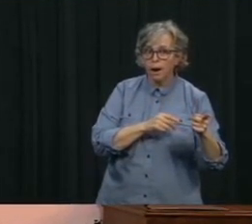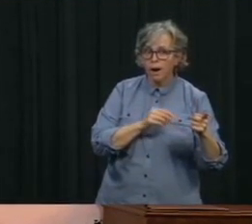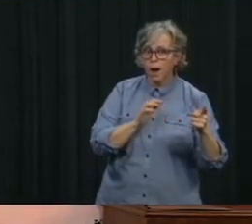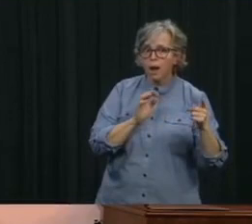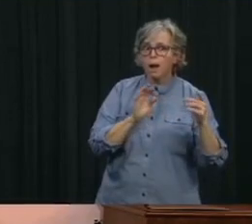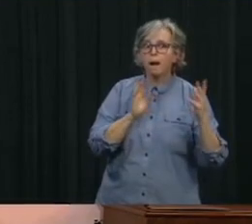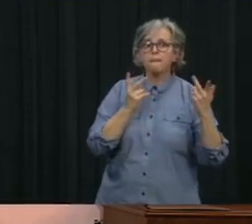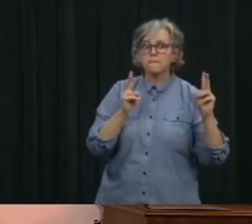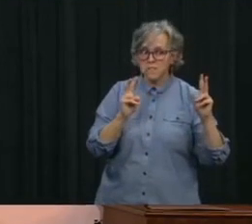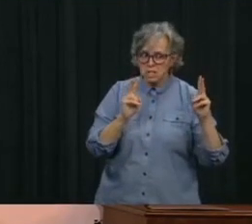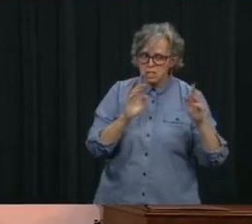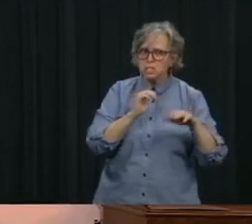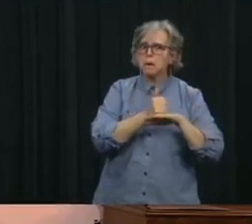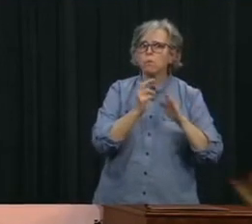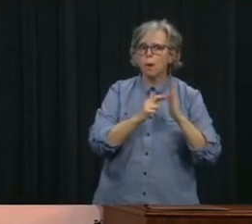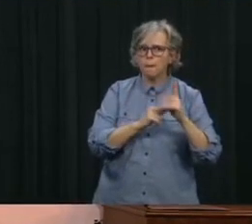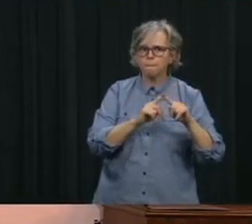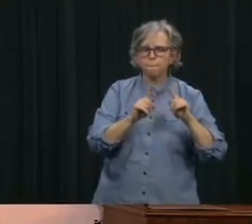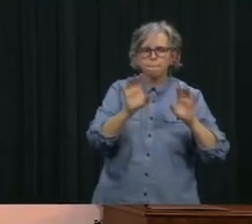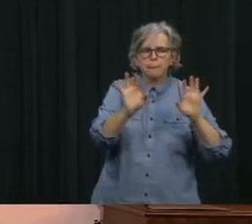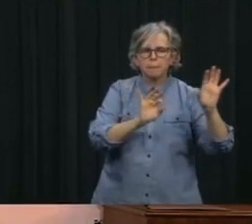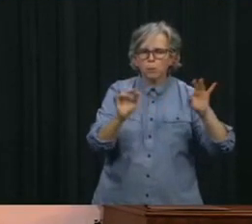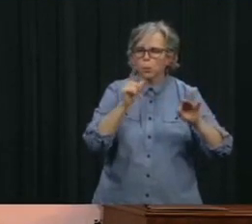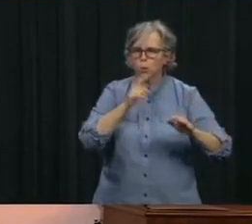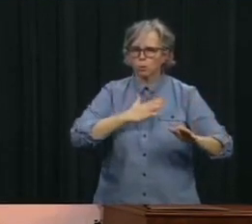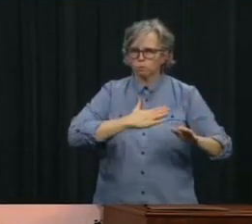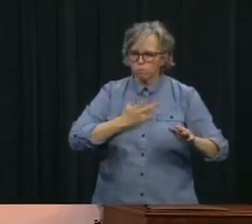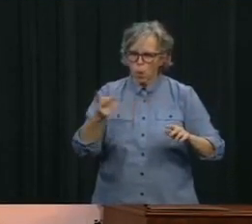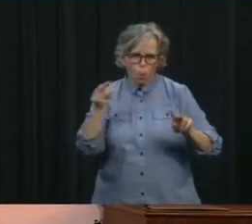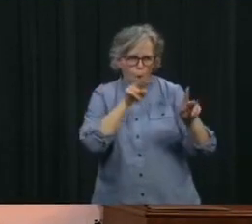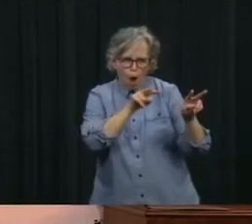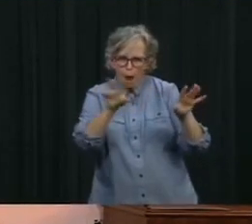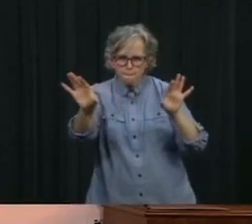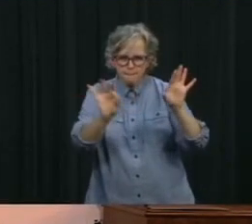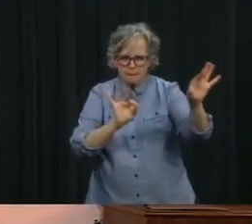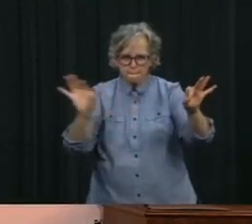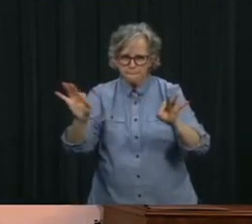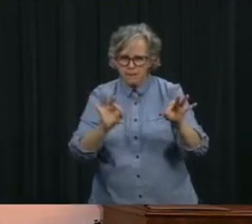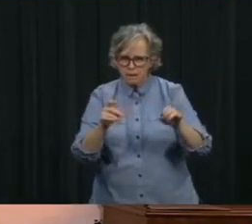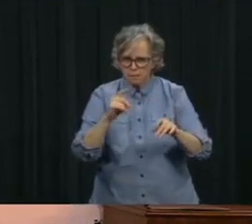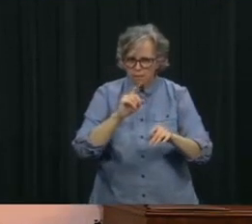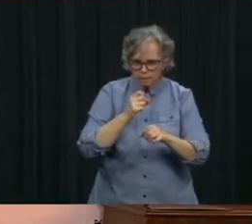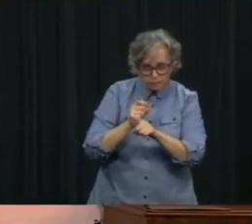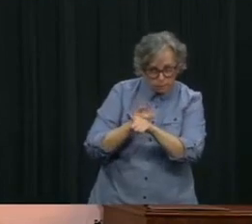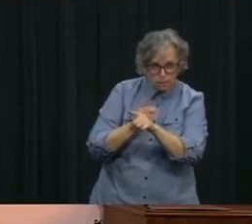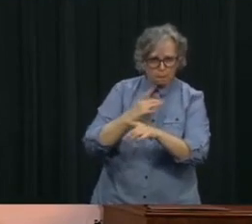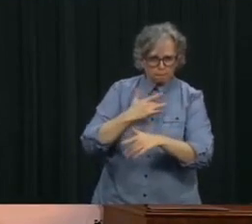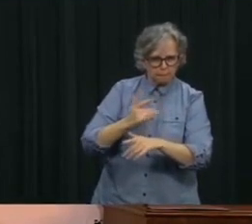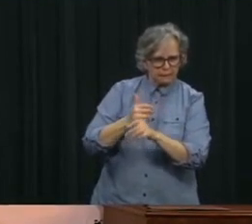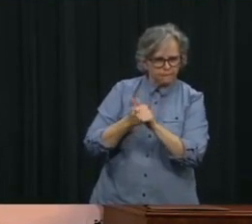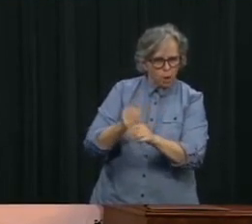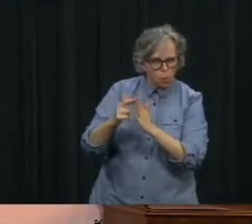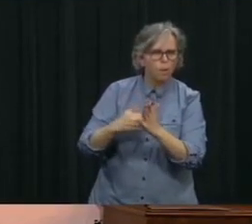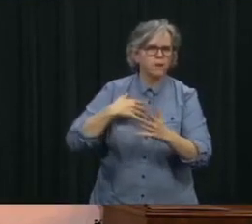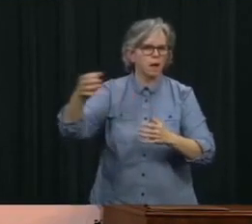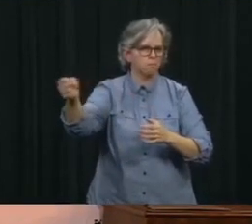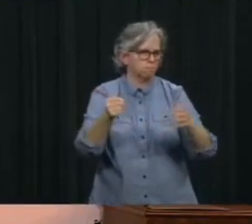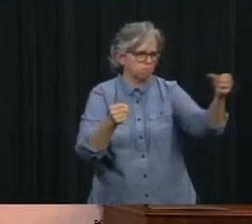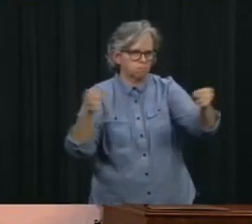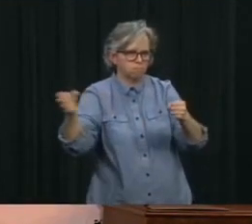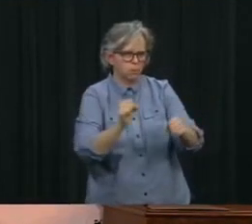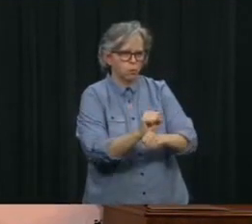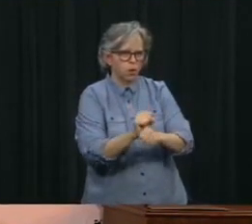establish are being implemented system-wide. They are making sure that there's available sanitizing supplies for their